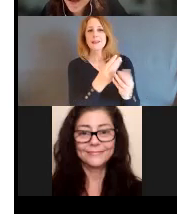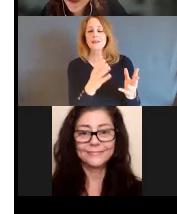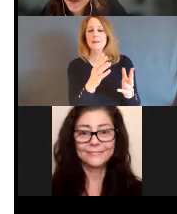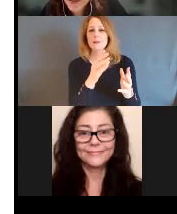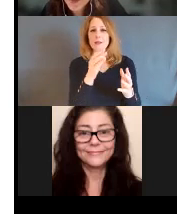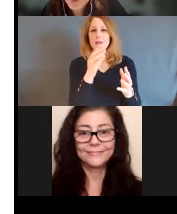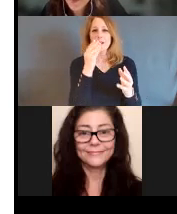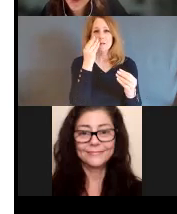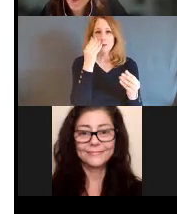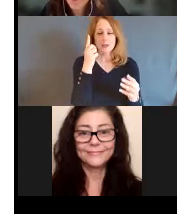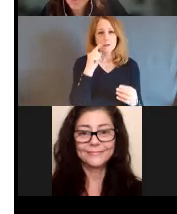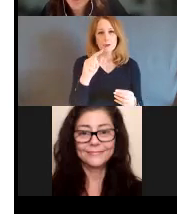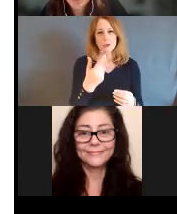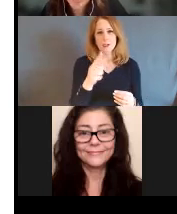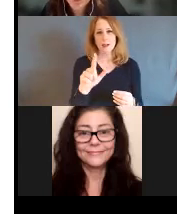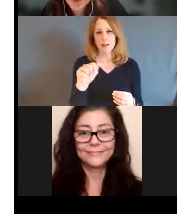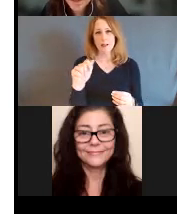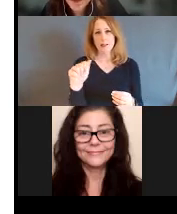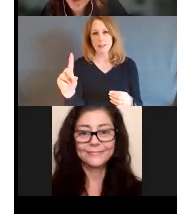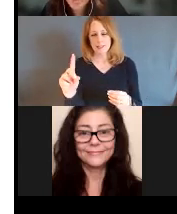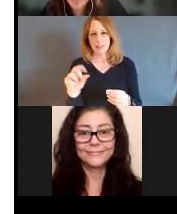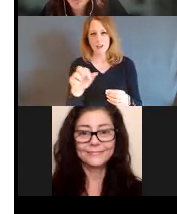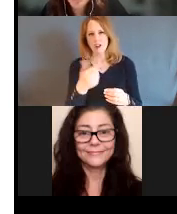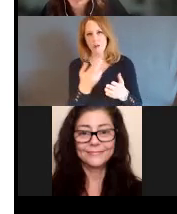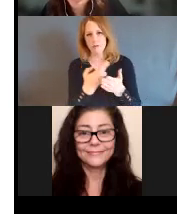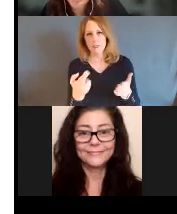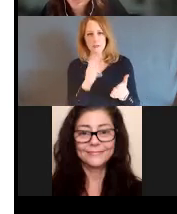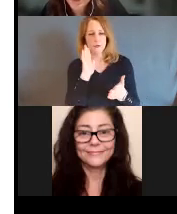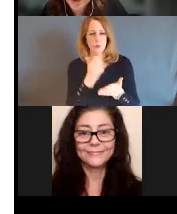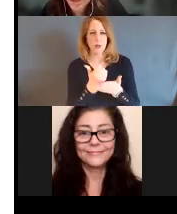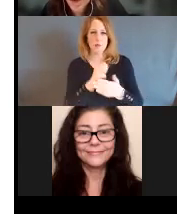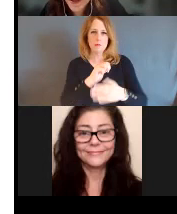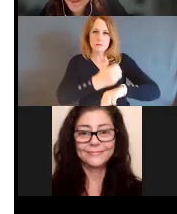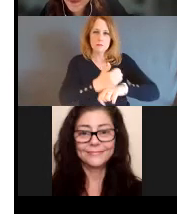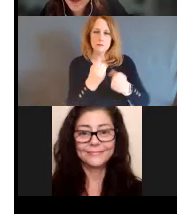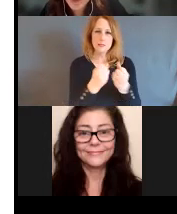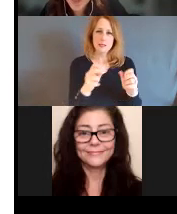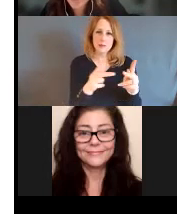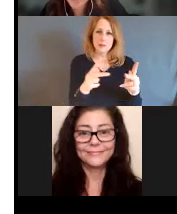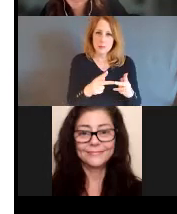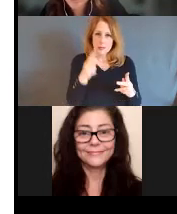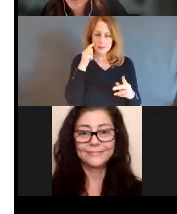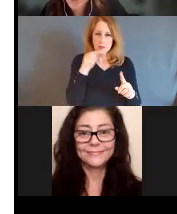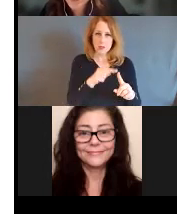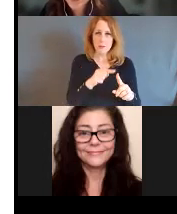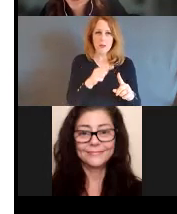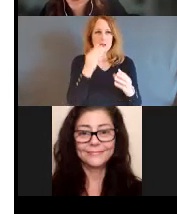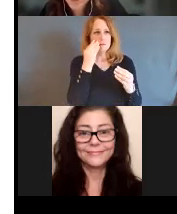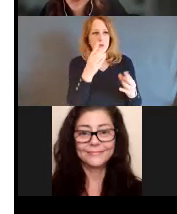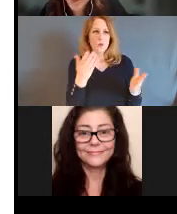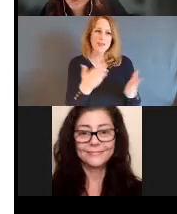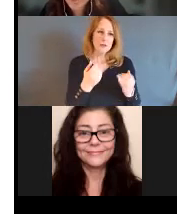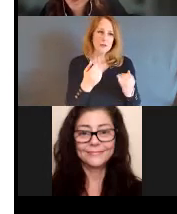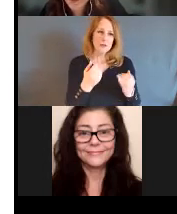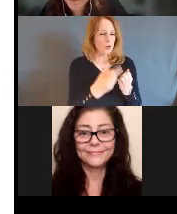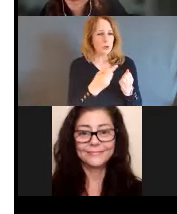as well as other resources that will help cultivate safe spaces for you. Let him know that we're there to support him, do a check-in, listen to his